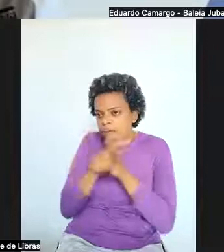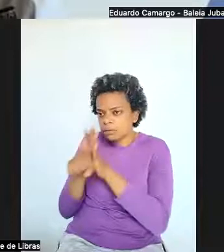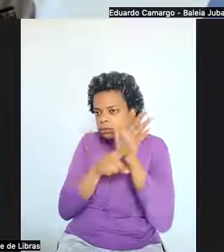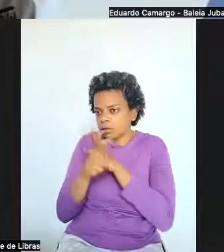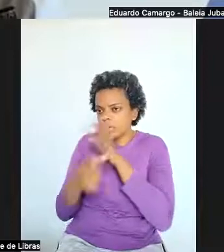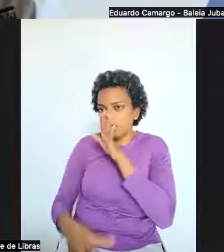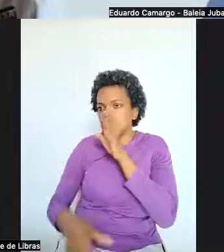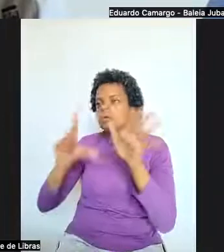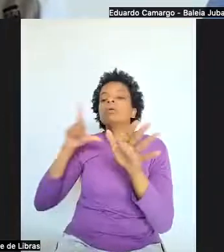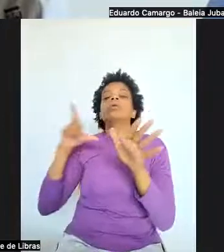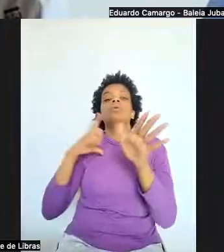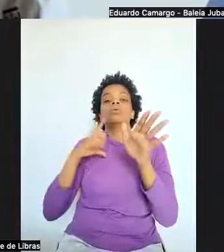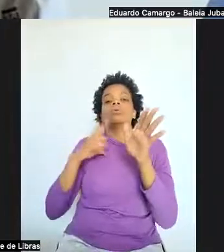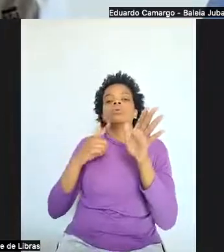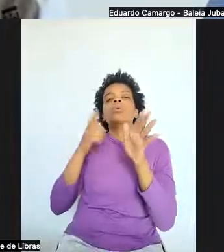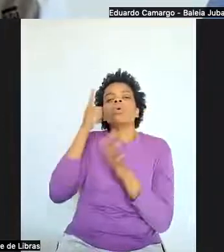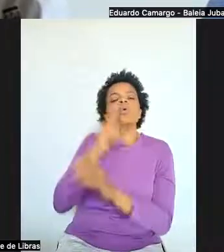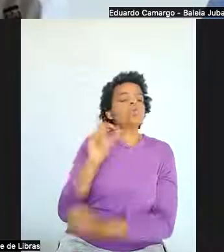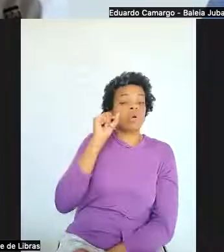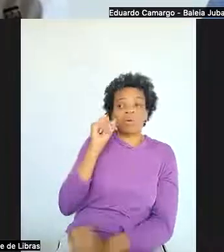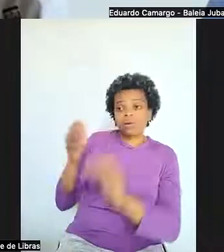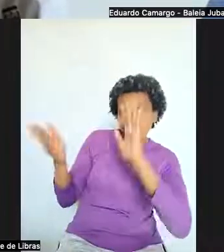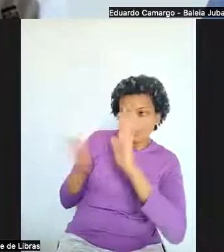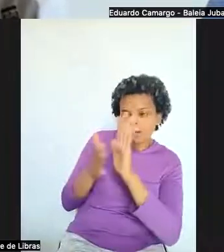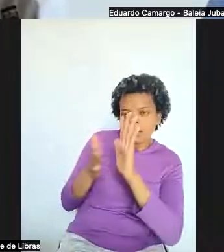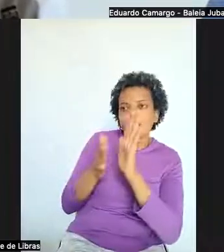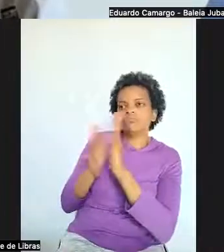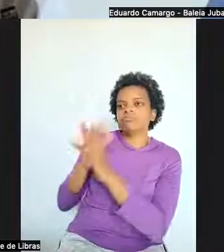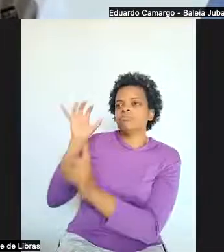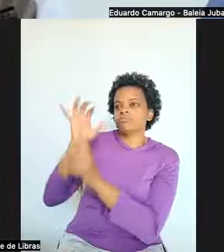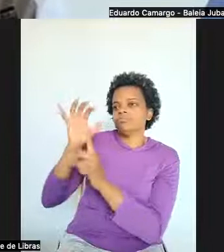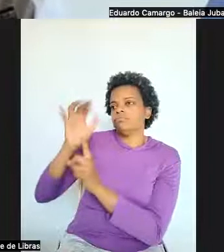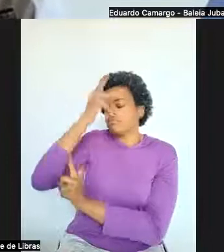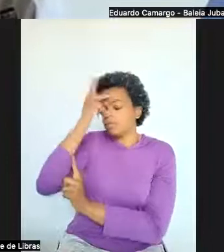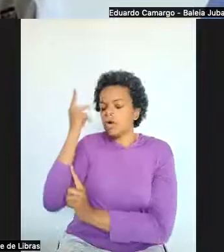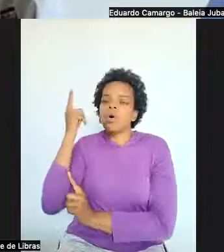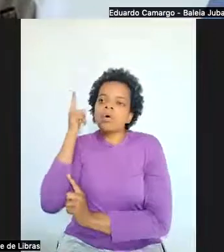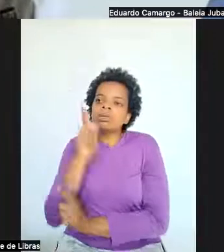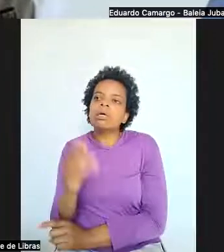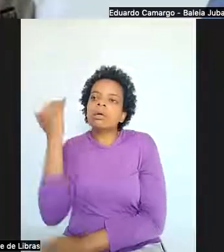scientific knowledge standpoint.